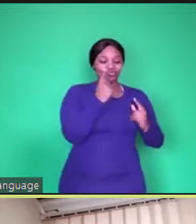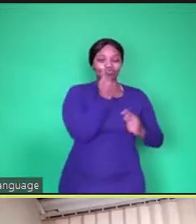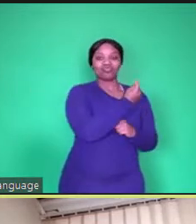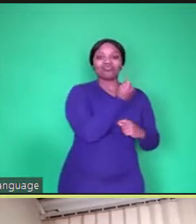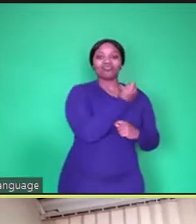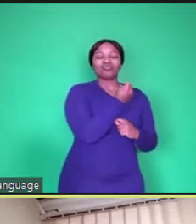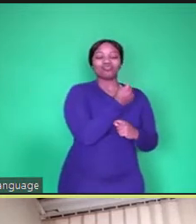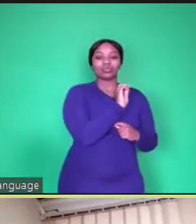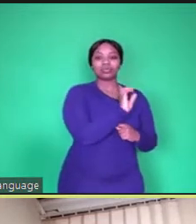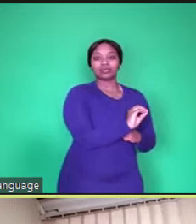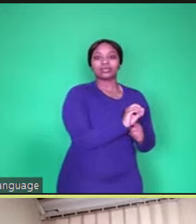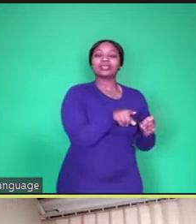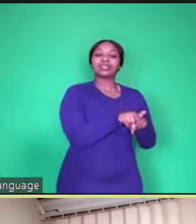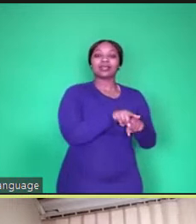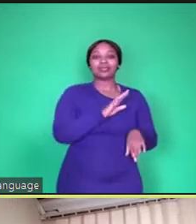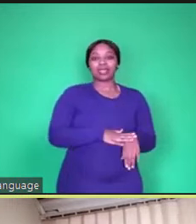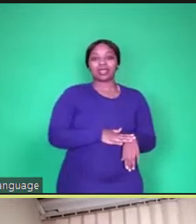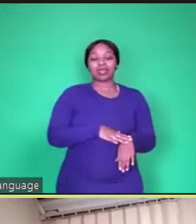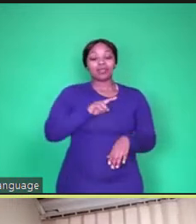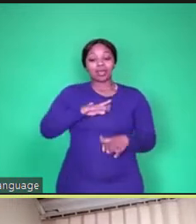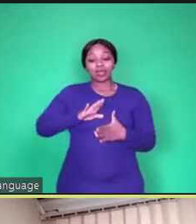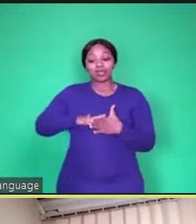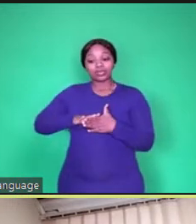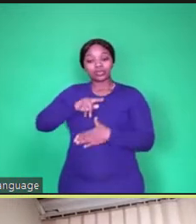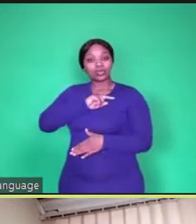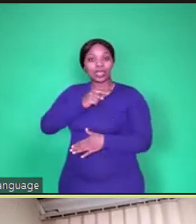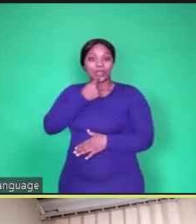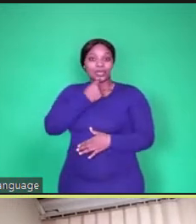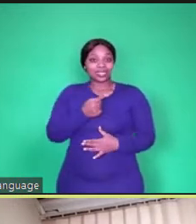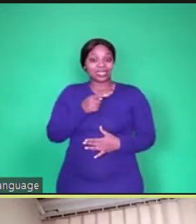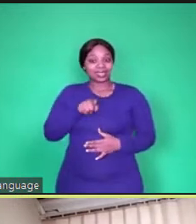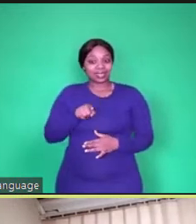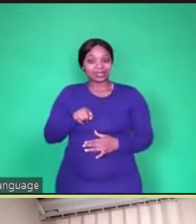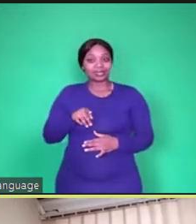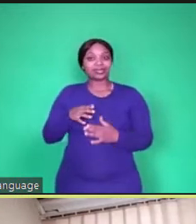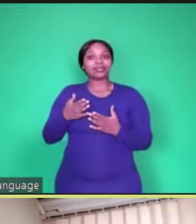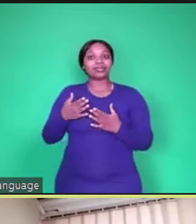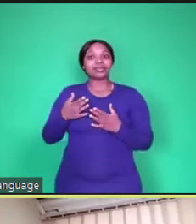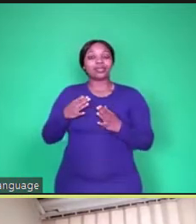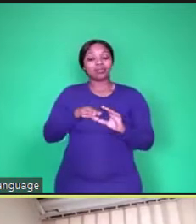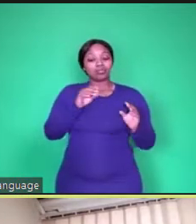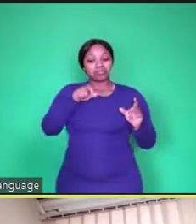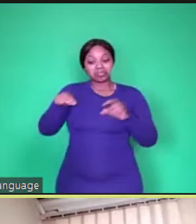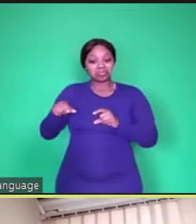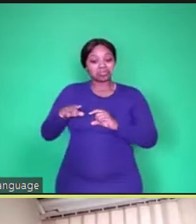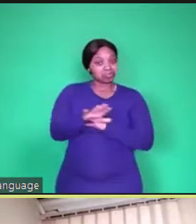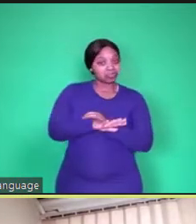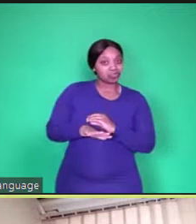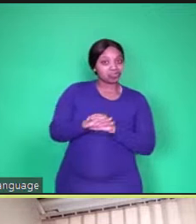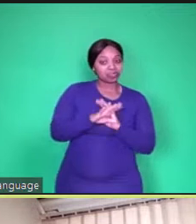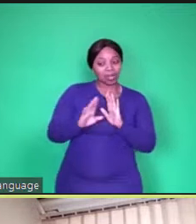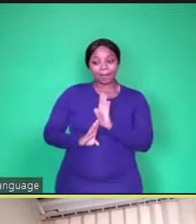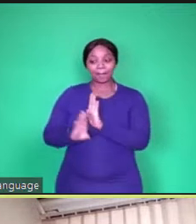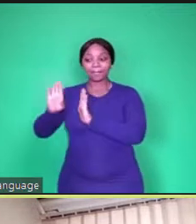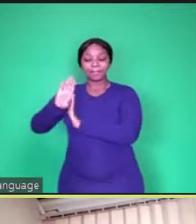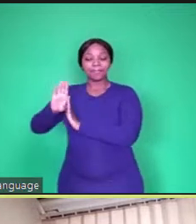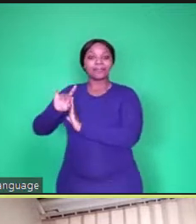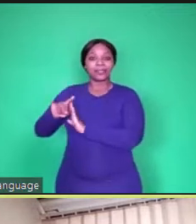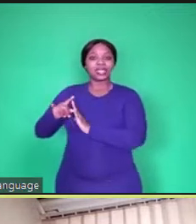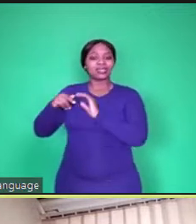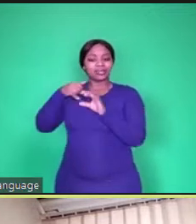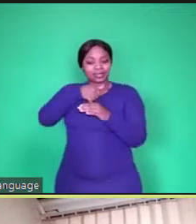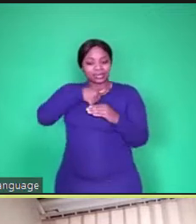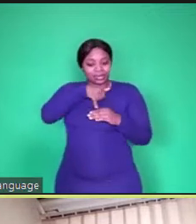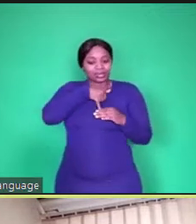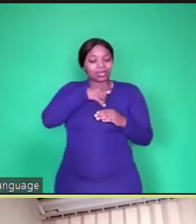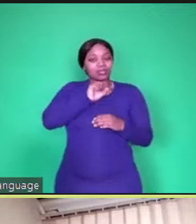the same time. Hence, we are saying that this type of increase of population within the country itself, it is very much